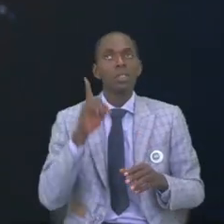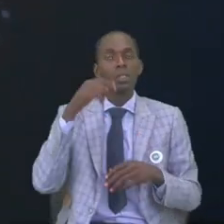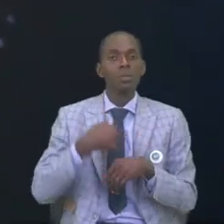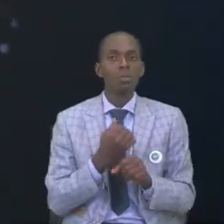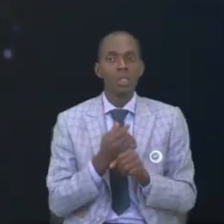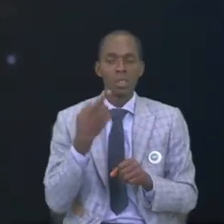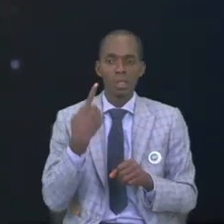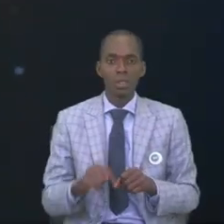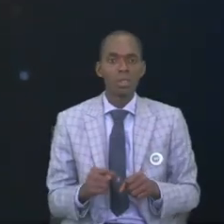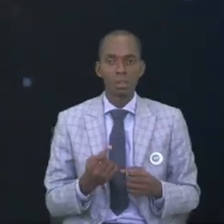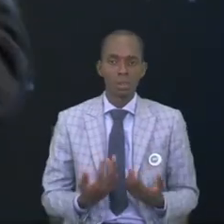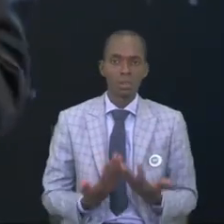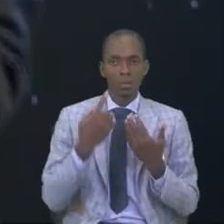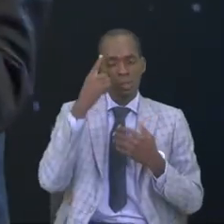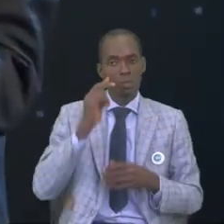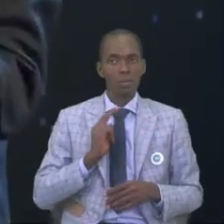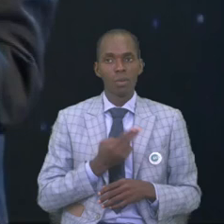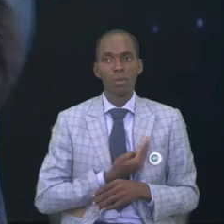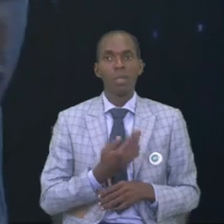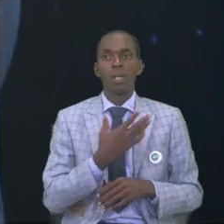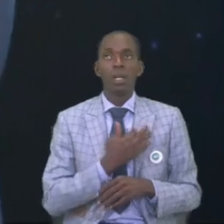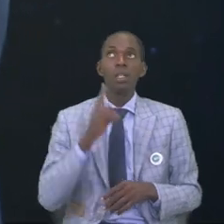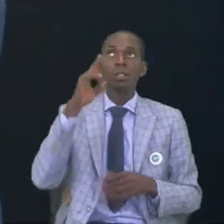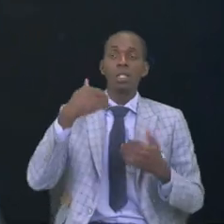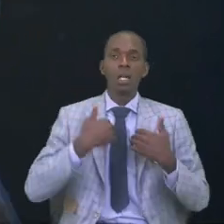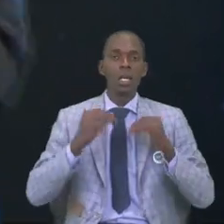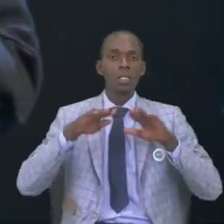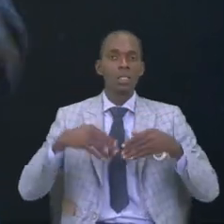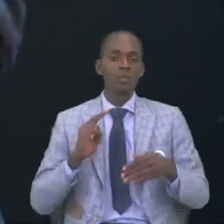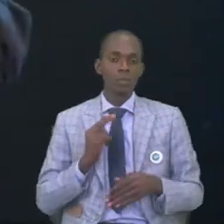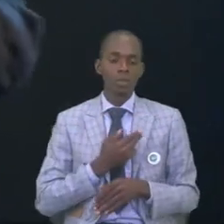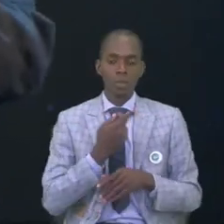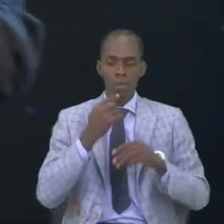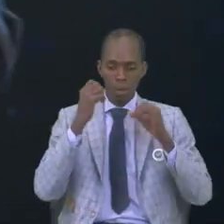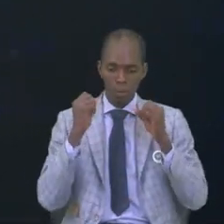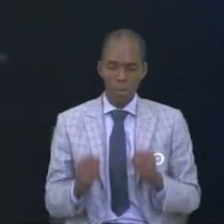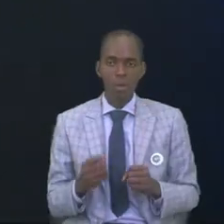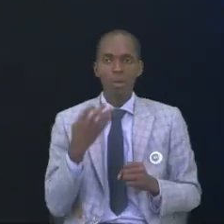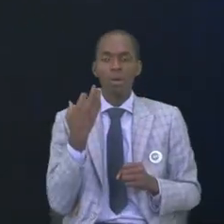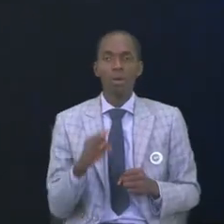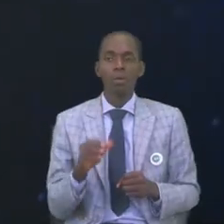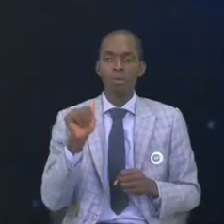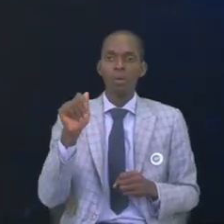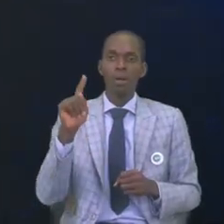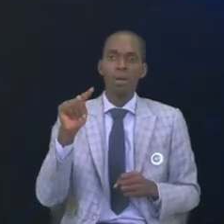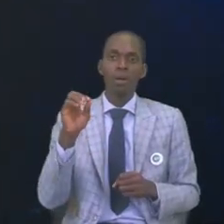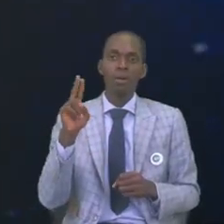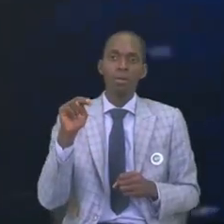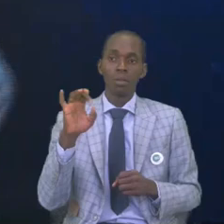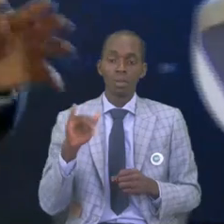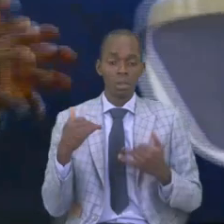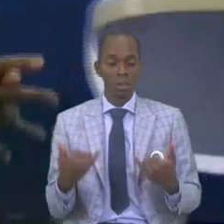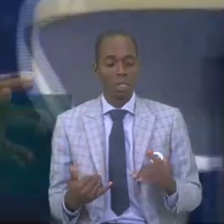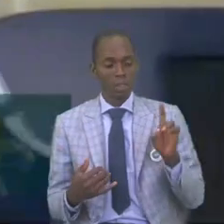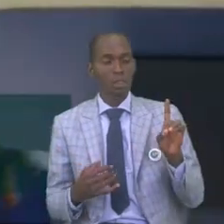and he is our attorney. He has even given us the power of attorney. And now D is the deliverer, the